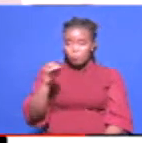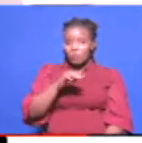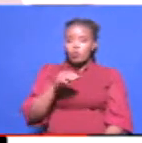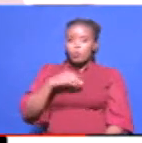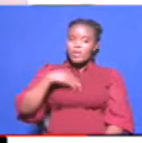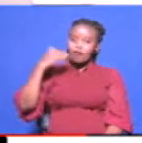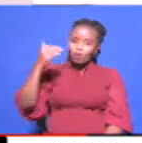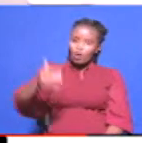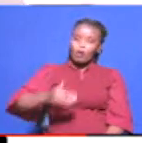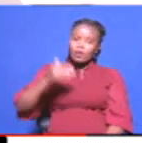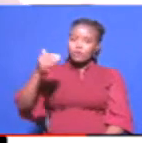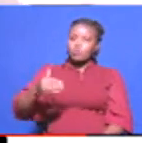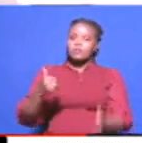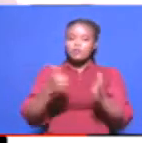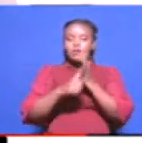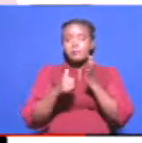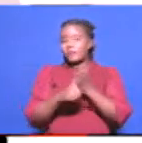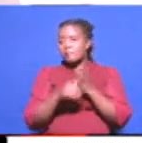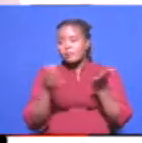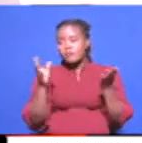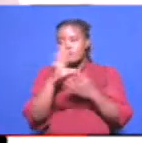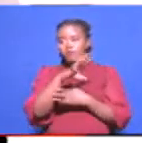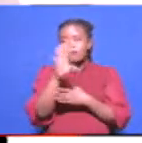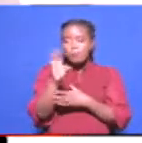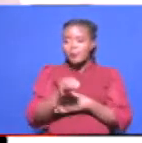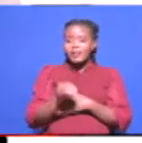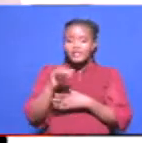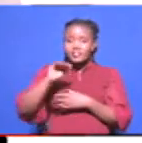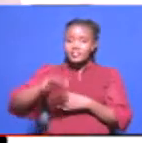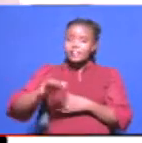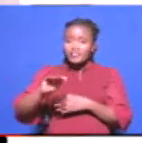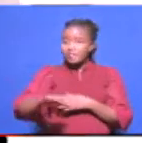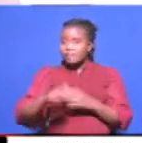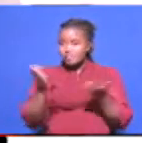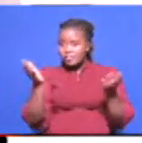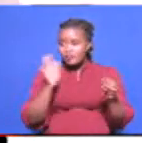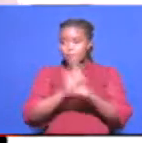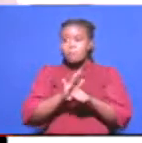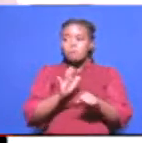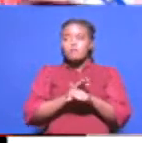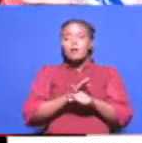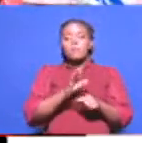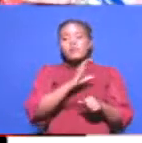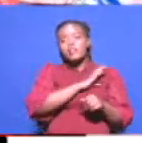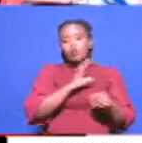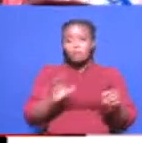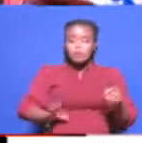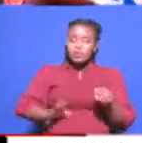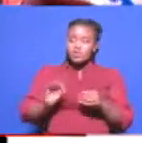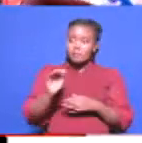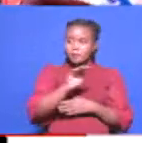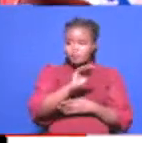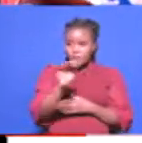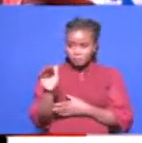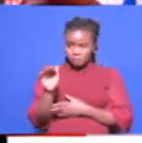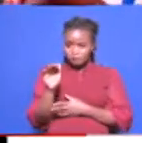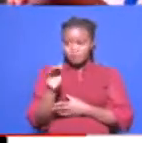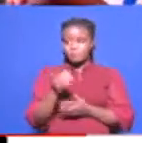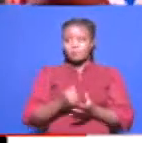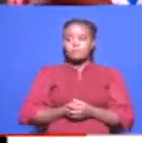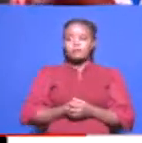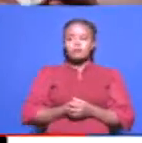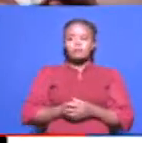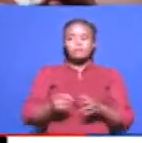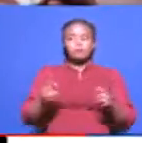issue of budget deficits, and most of the commissions are being challenged by this. At the same time,